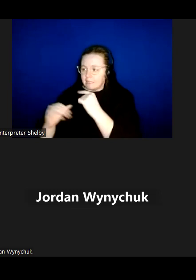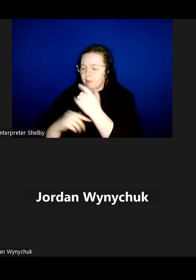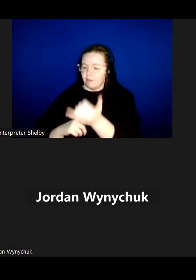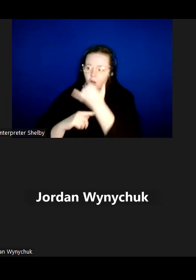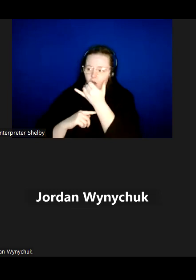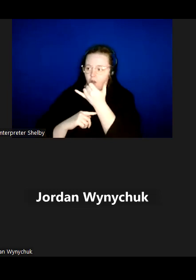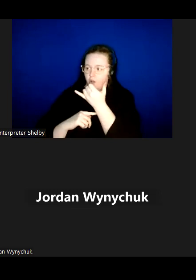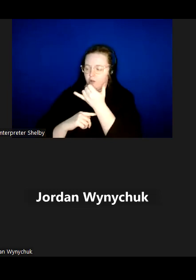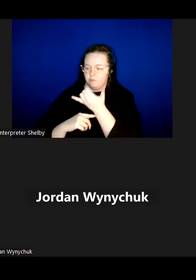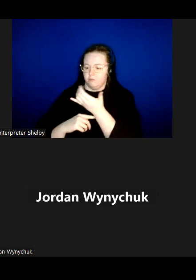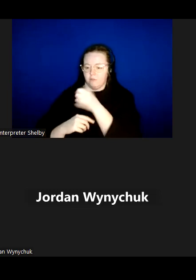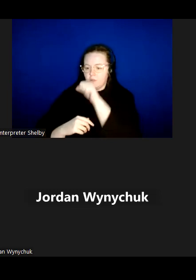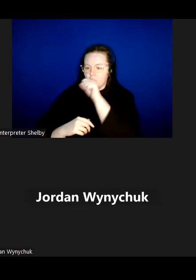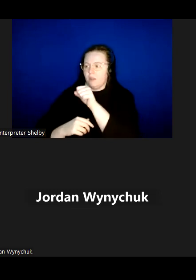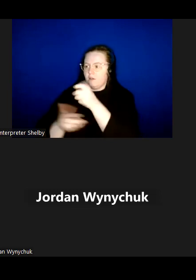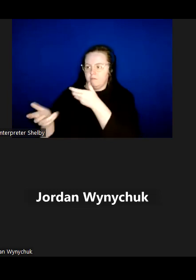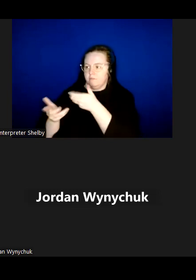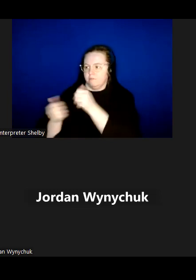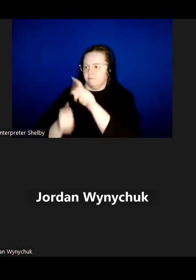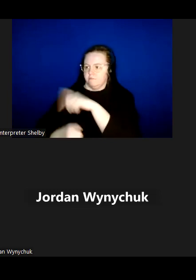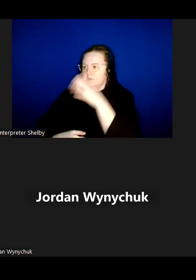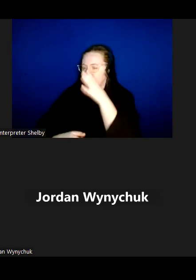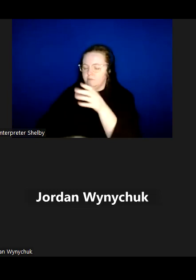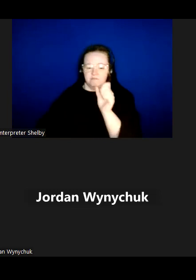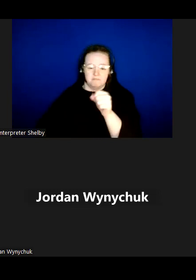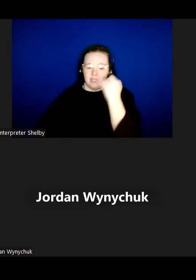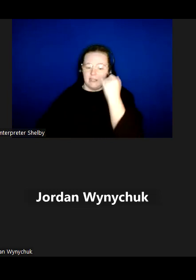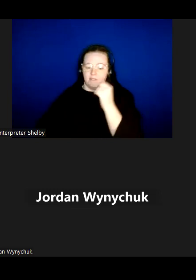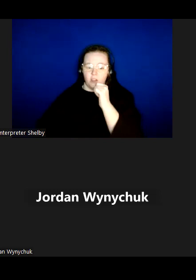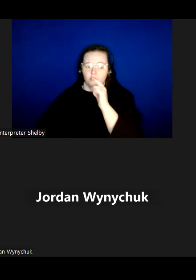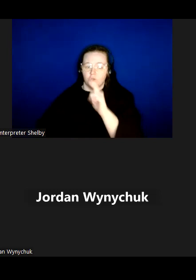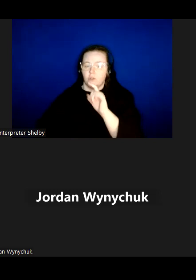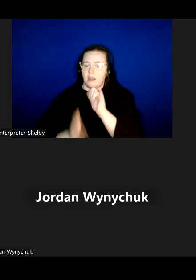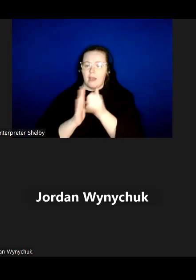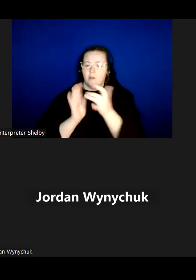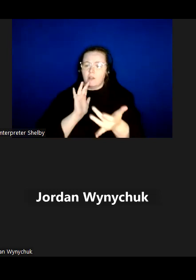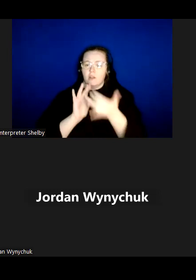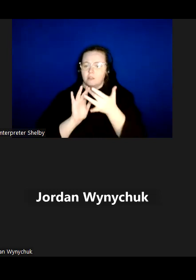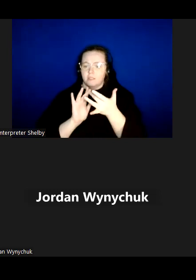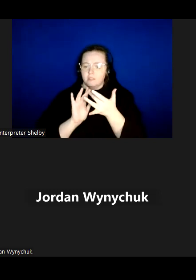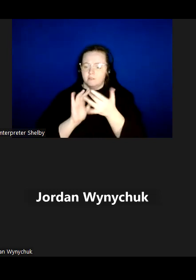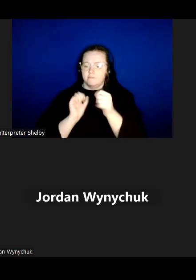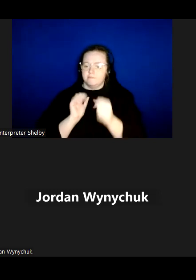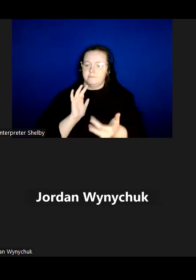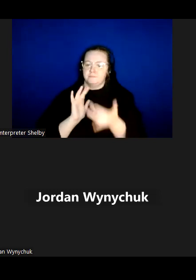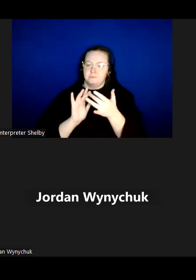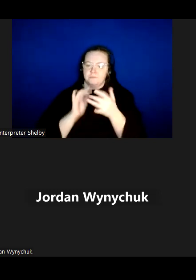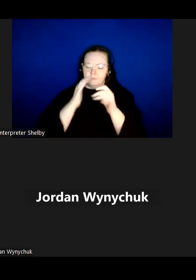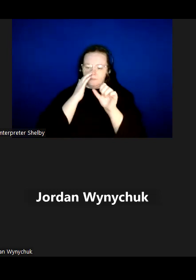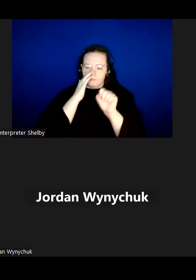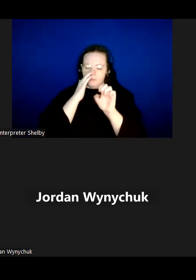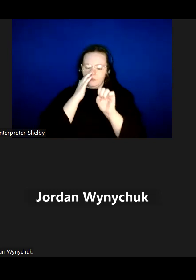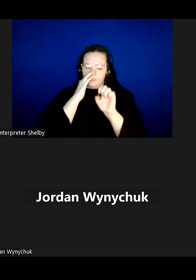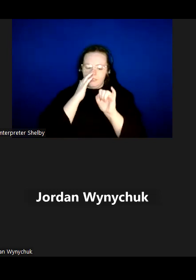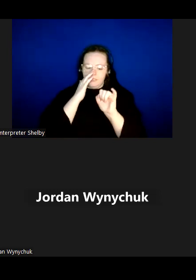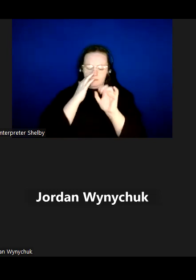call. We love talking to people. Absolutely. And if you're not sure what that number or the email is, you always can reach out to Seniors NL. We'll be happy